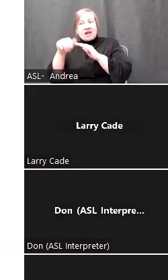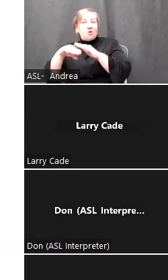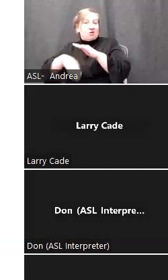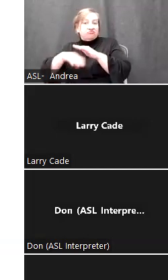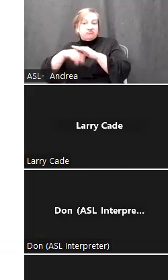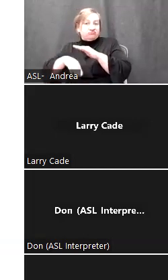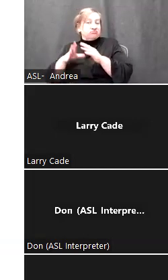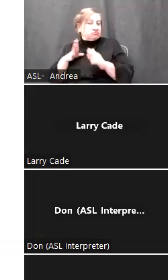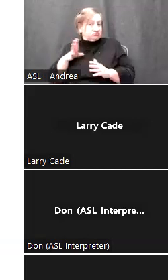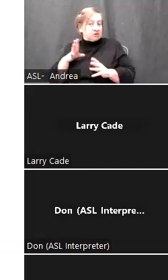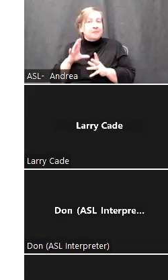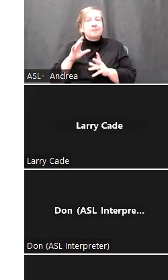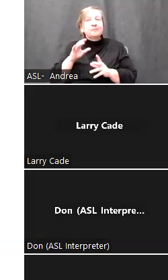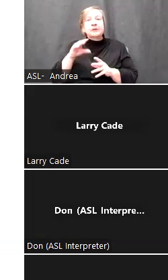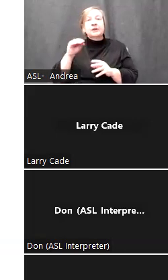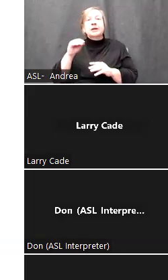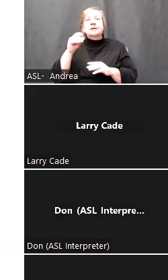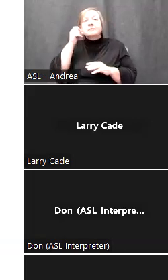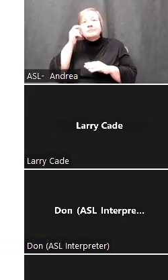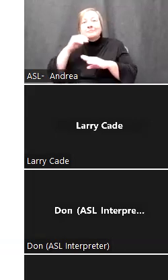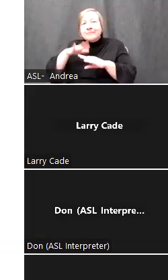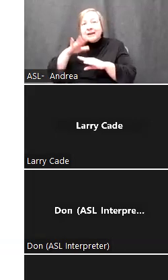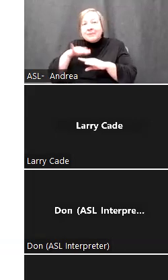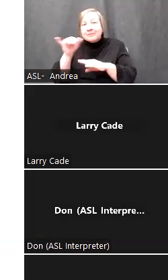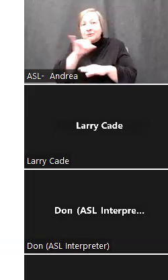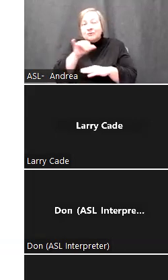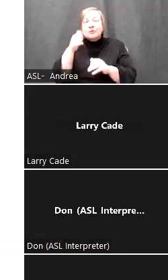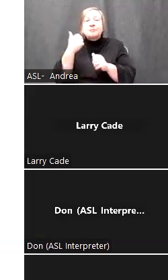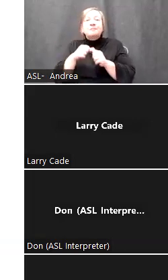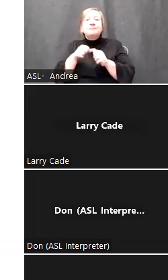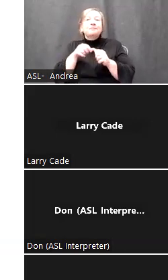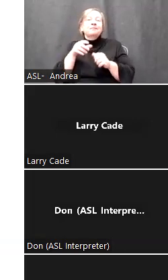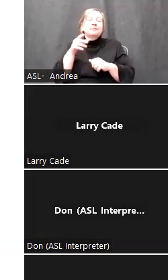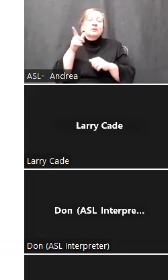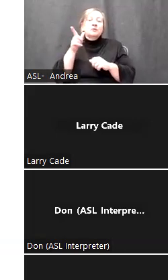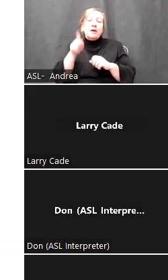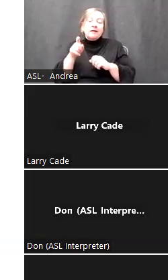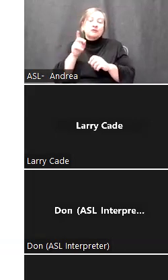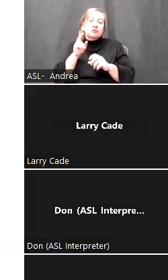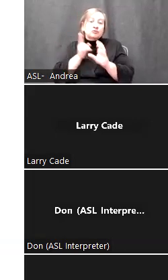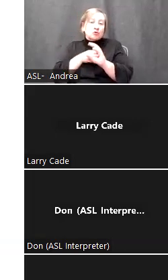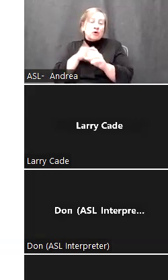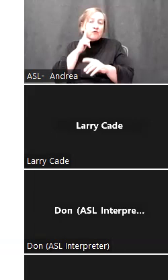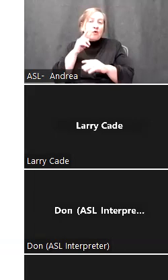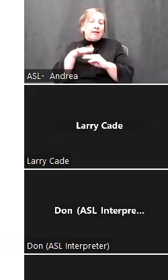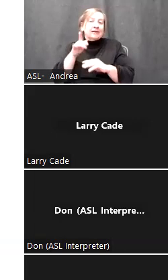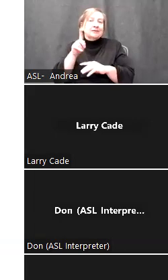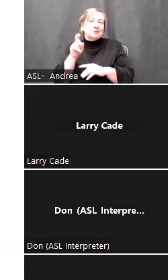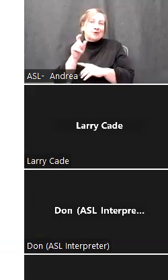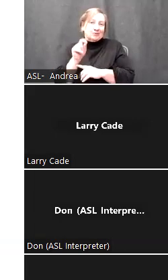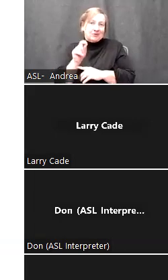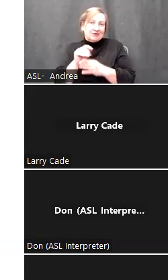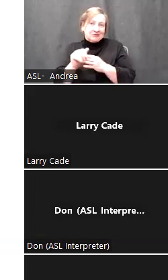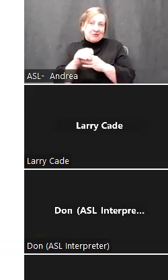and there is also that minimum on the plan. As we described, you have to at least enroll for $120 on